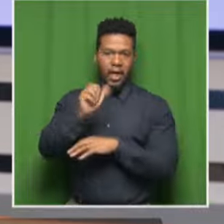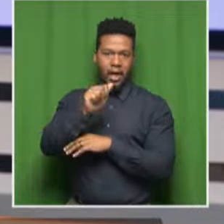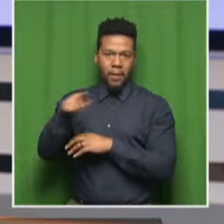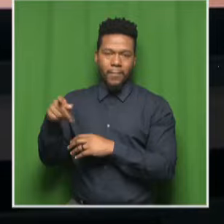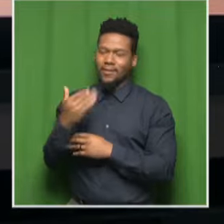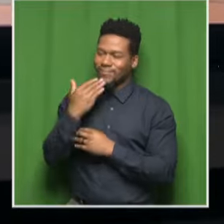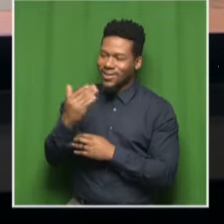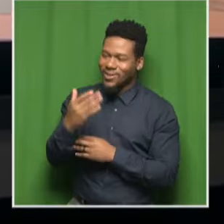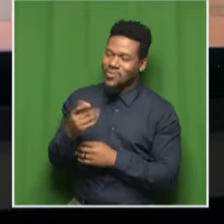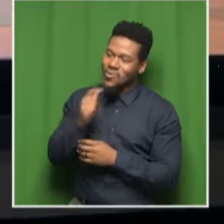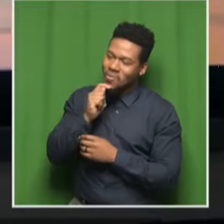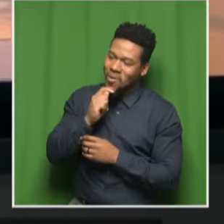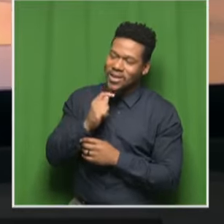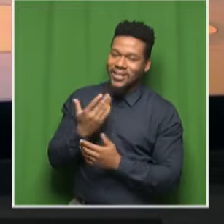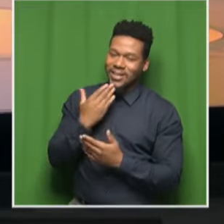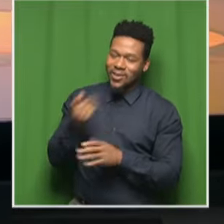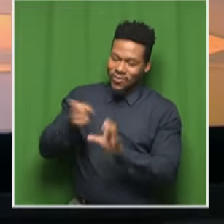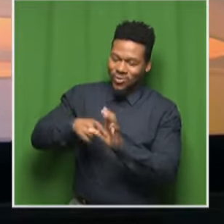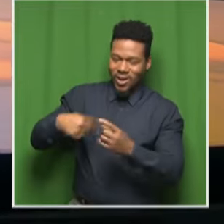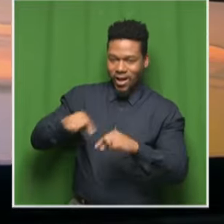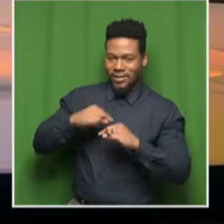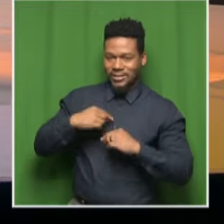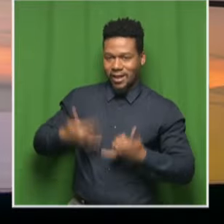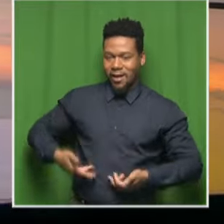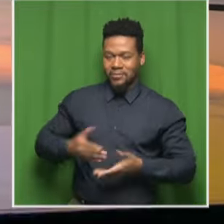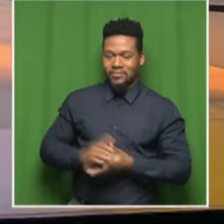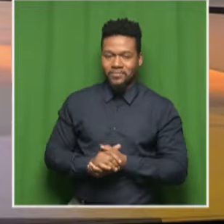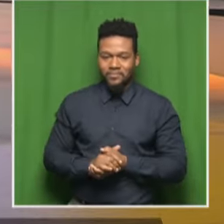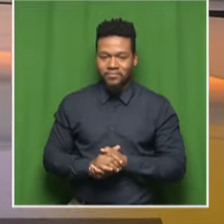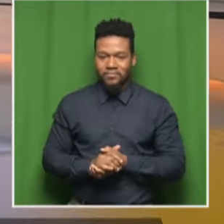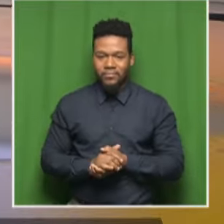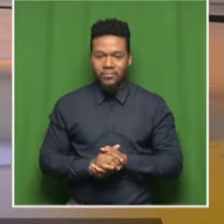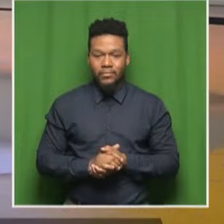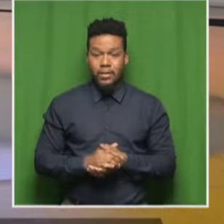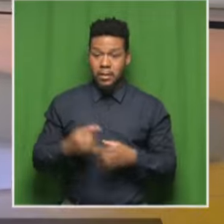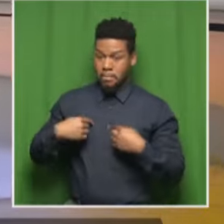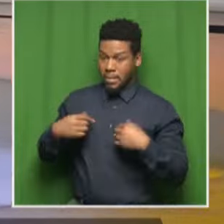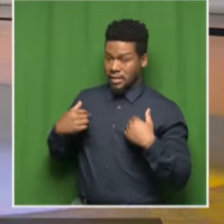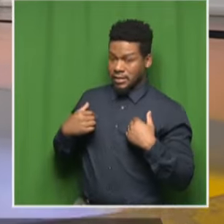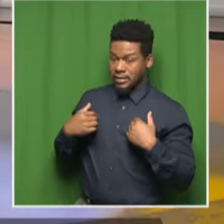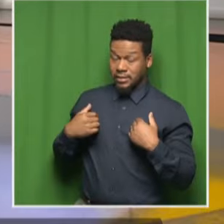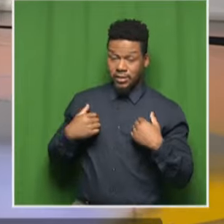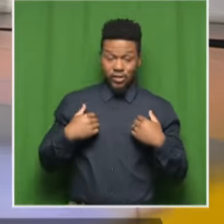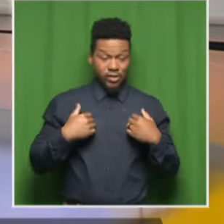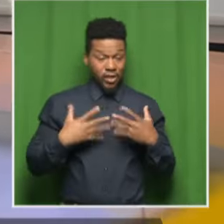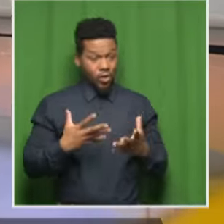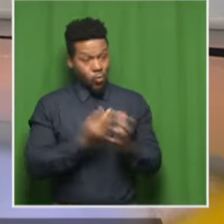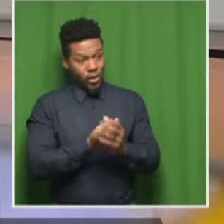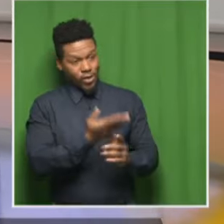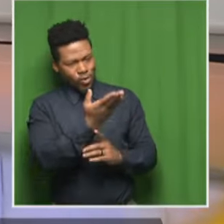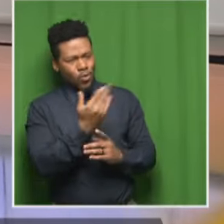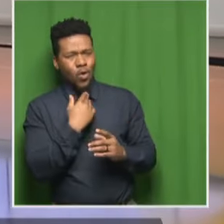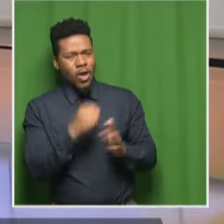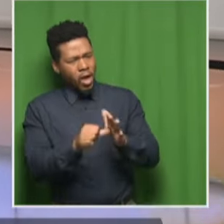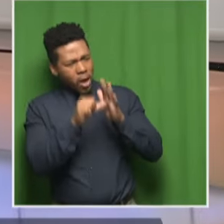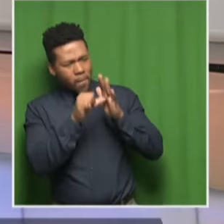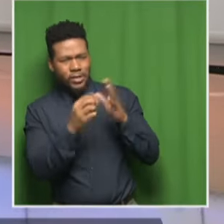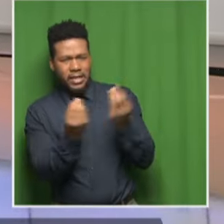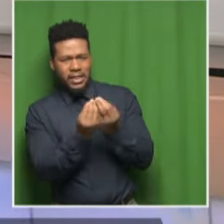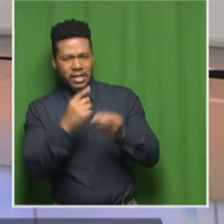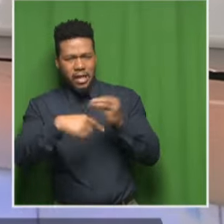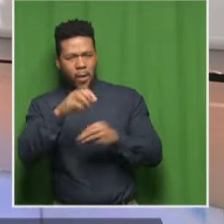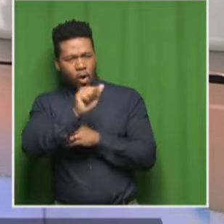for joining us at this hour. Morning, and thank you for having us. Nyasha, let me start with you. Perhaps looking at the key features of the app and sort of how it came